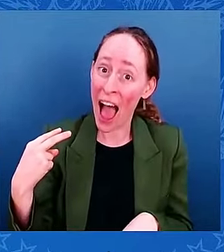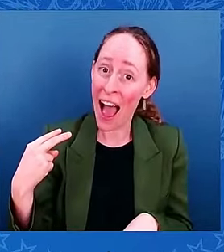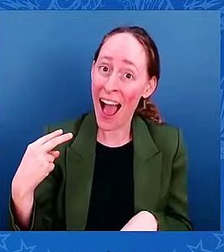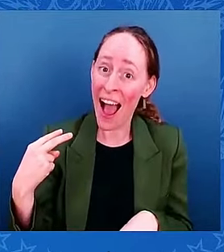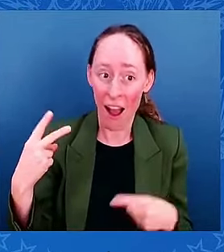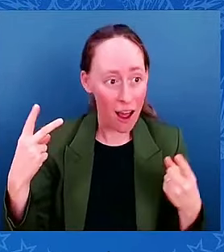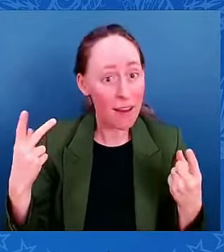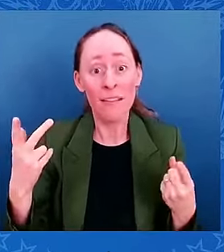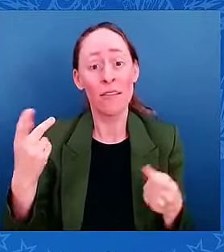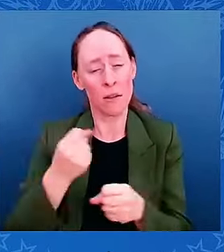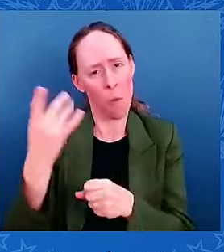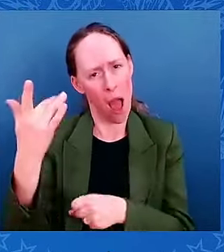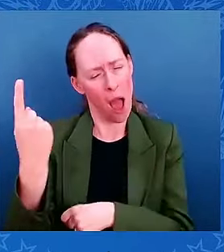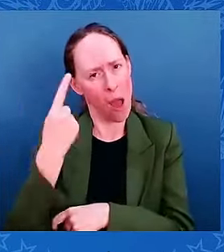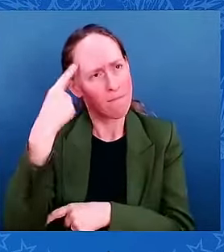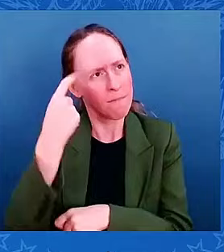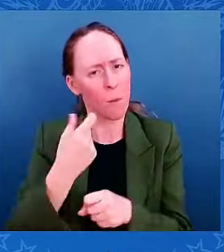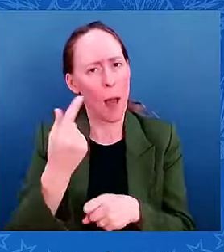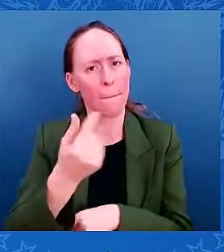to come.